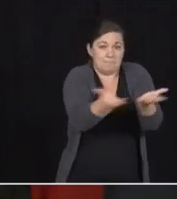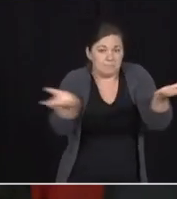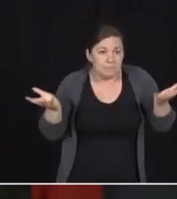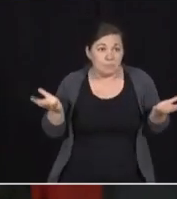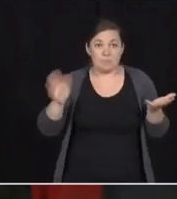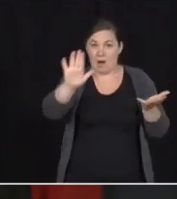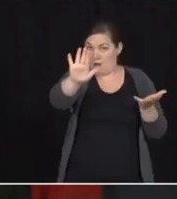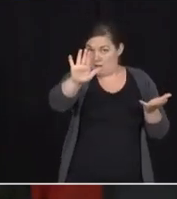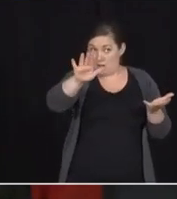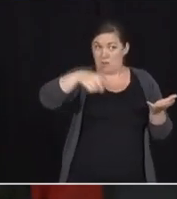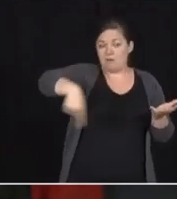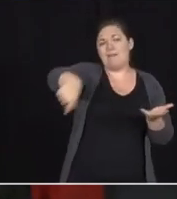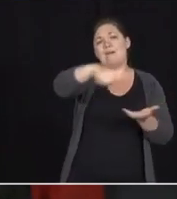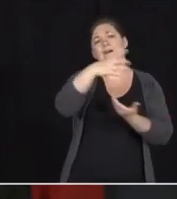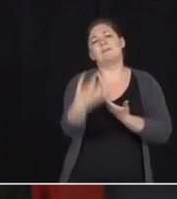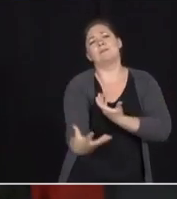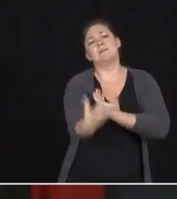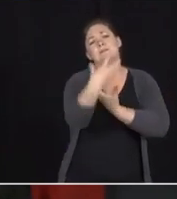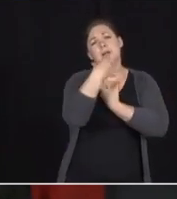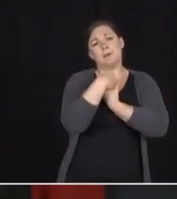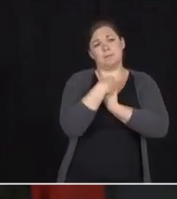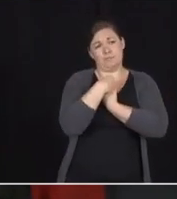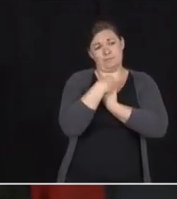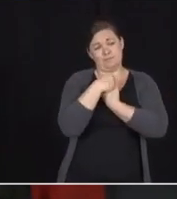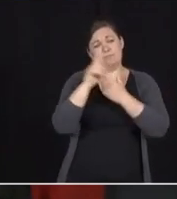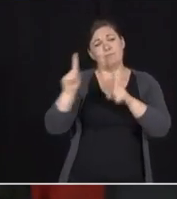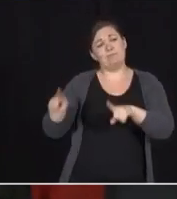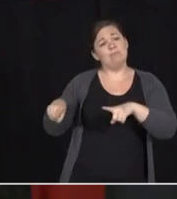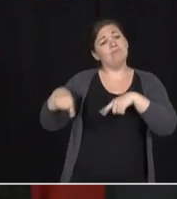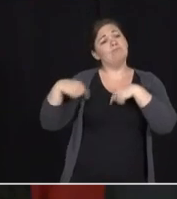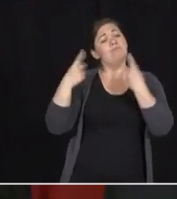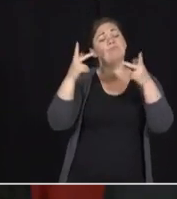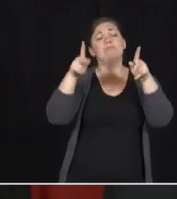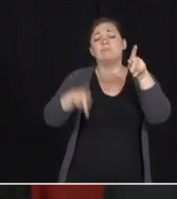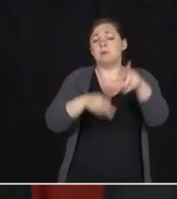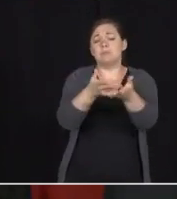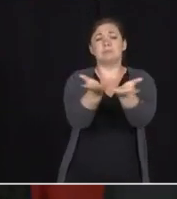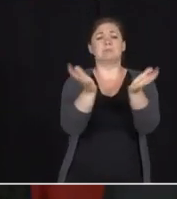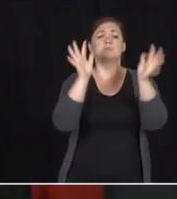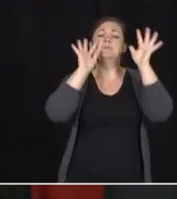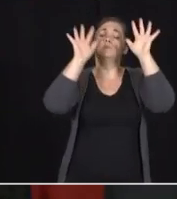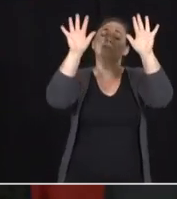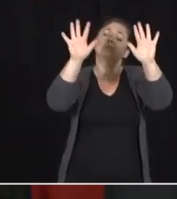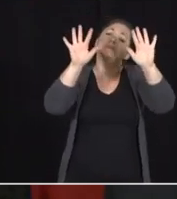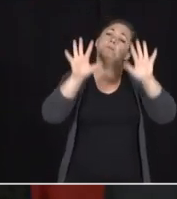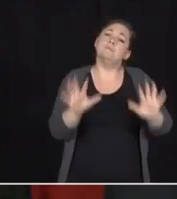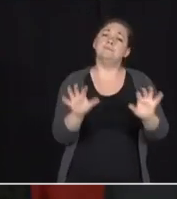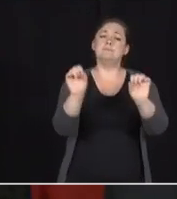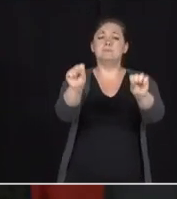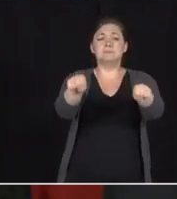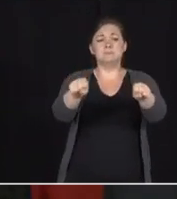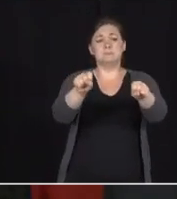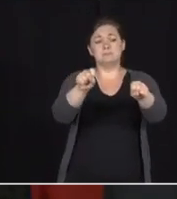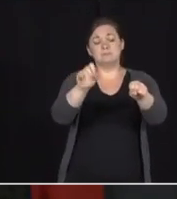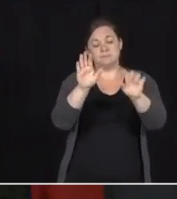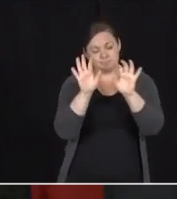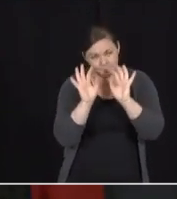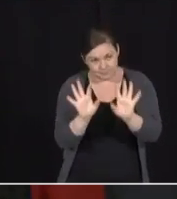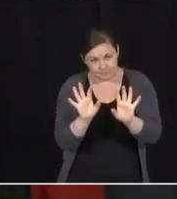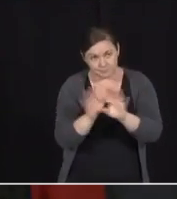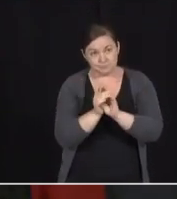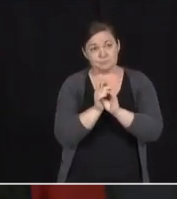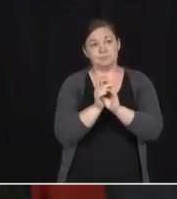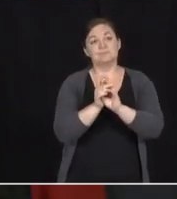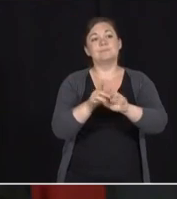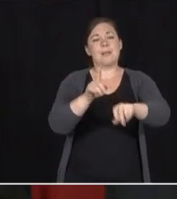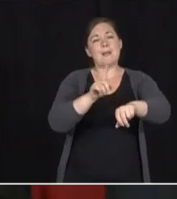involved. And again, just the people have been incredible, but I do have to mention, as we're doing this, it will take